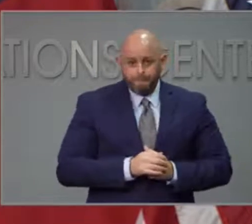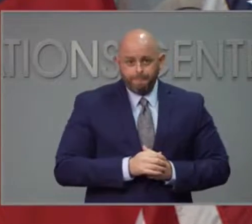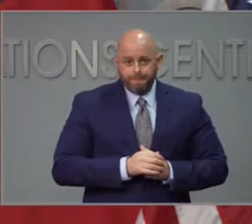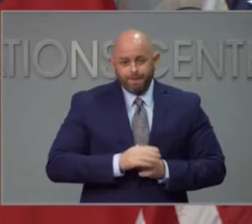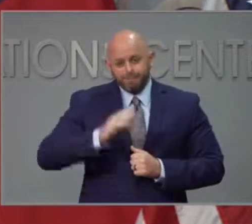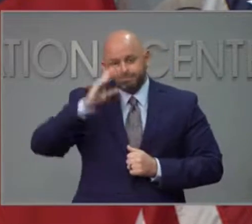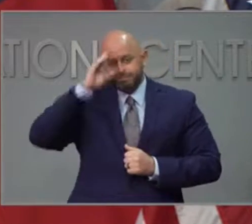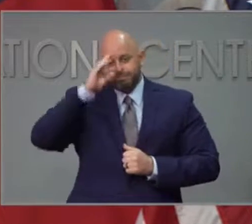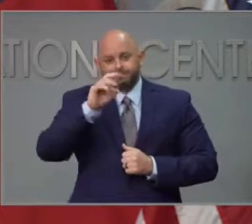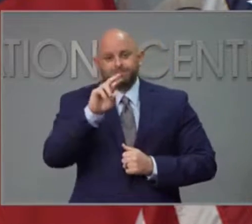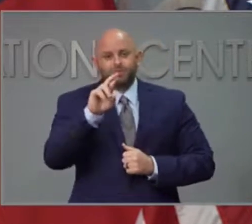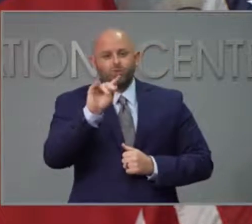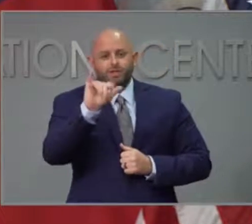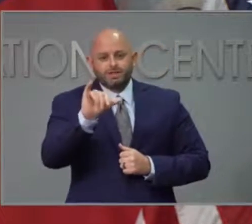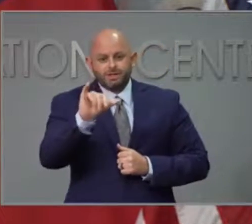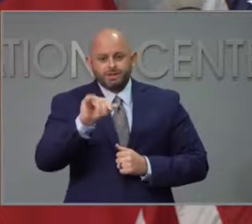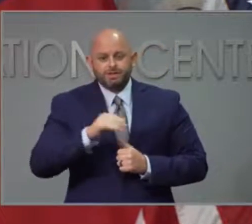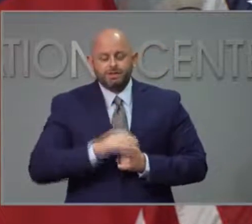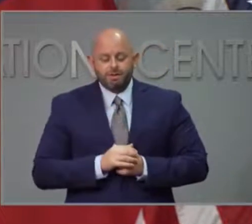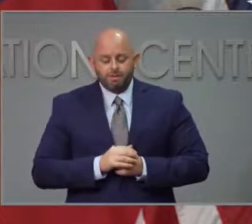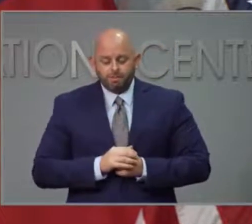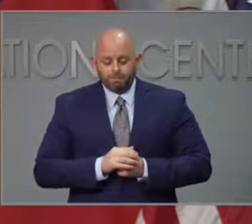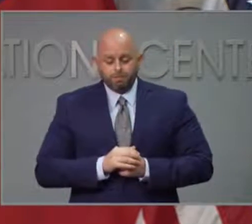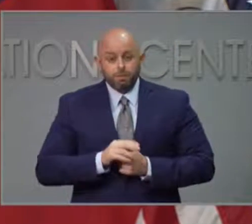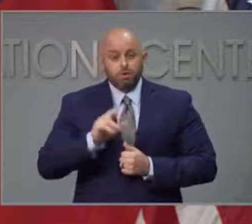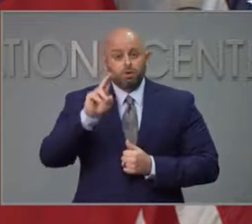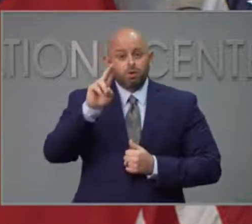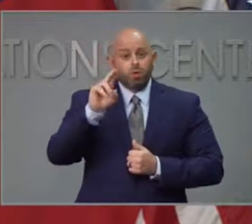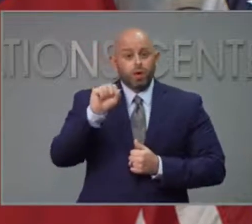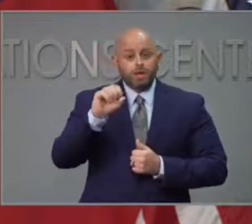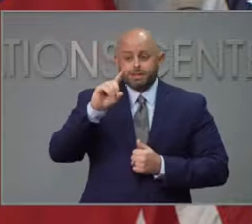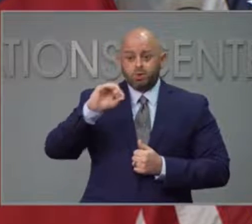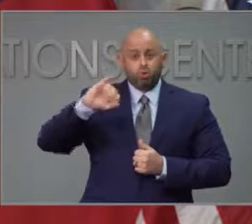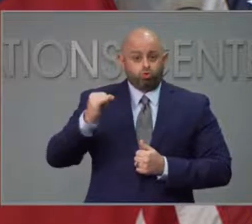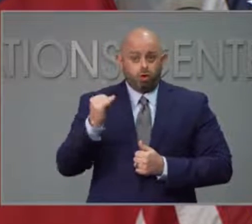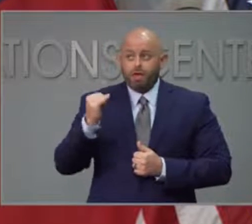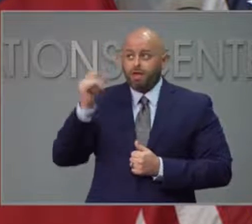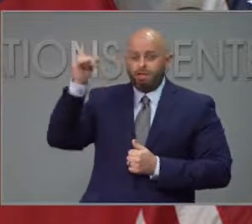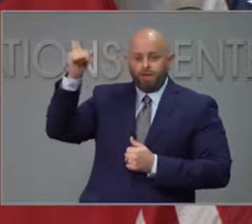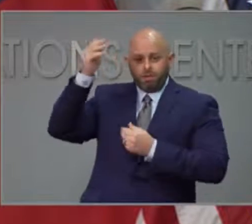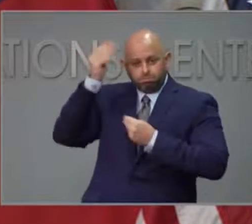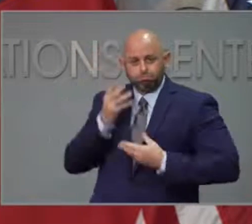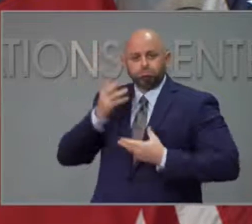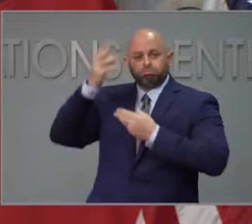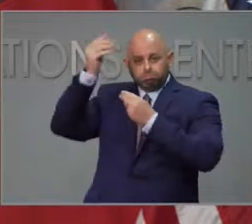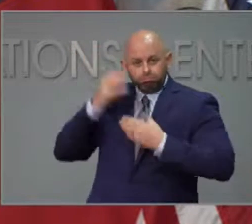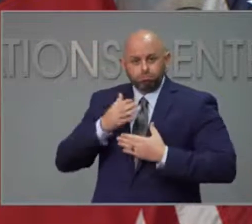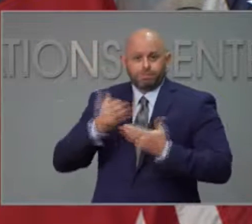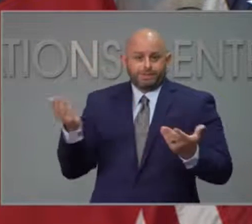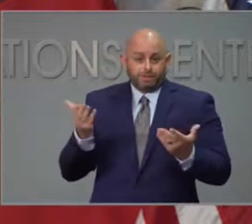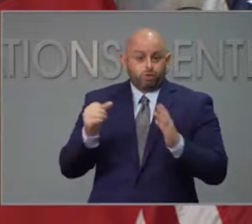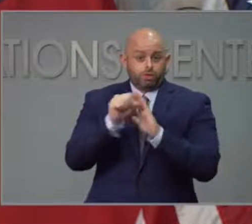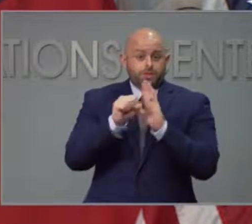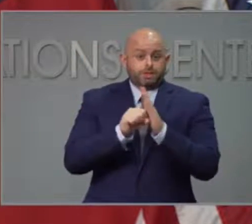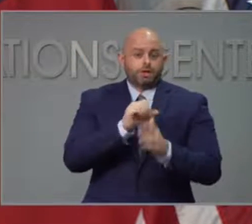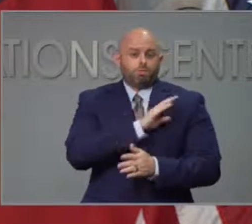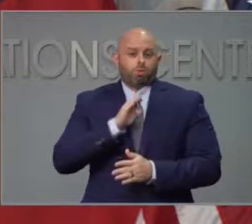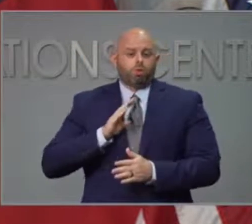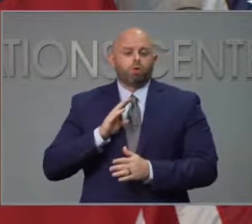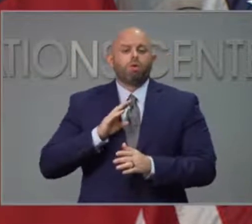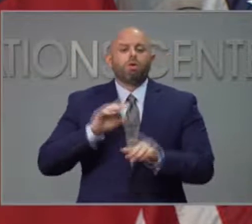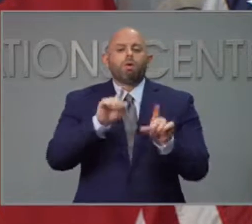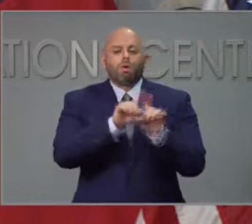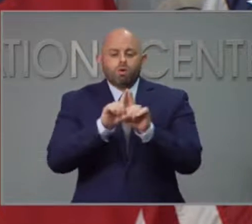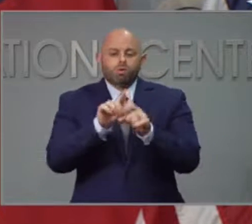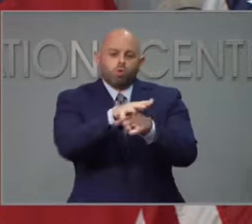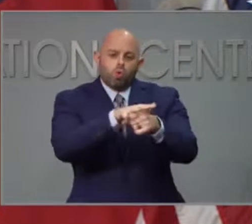Hey, Rusty. So the U.S. DOJ has been in communication with us at the State Board and the County Boards of Elections